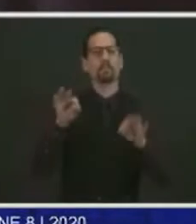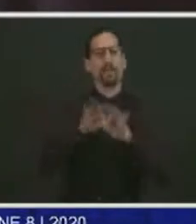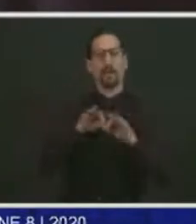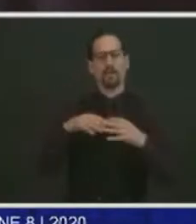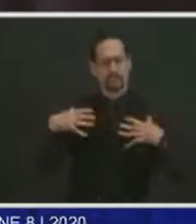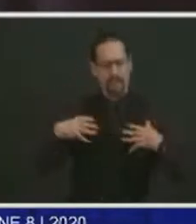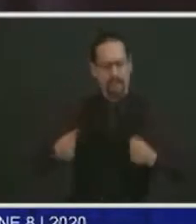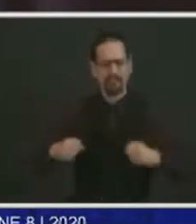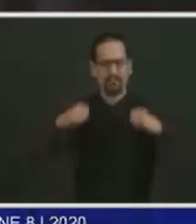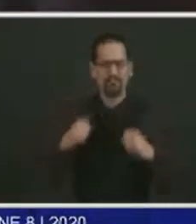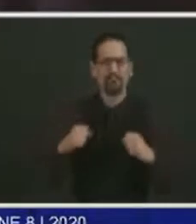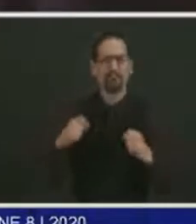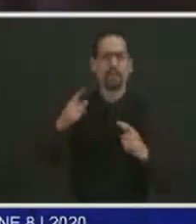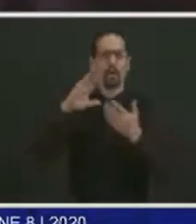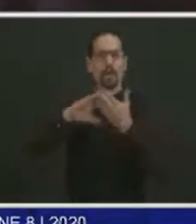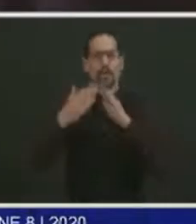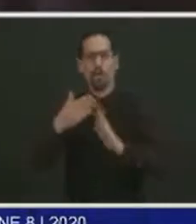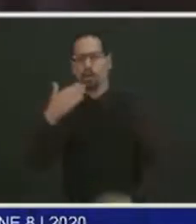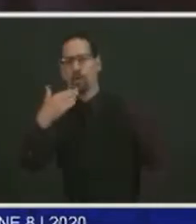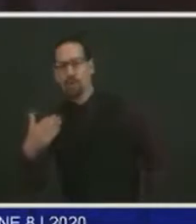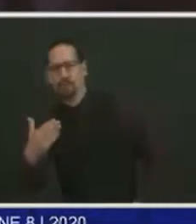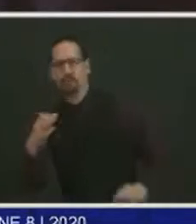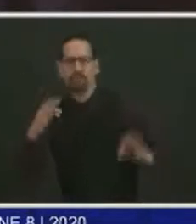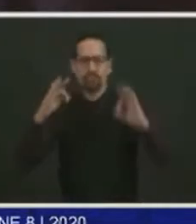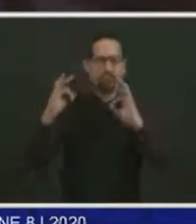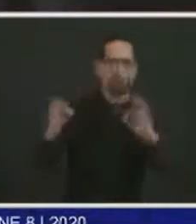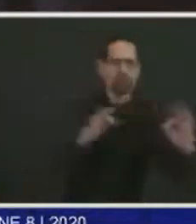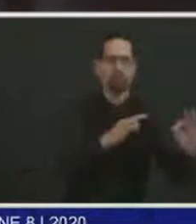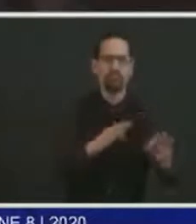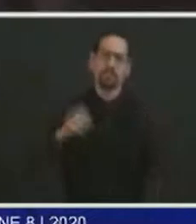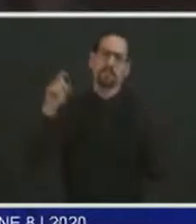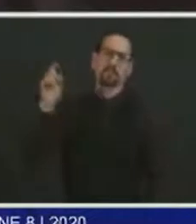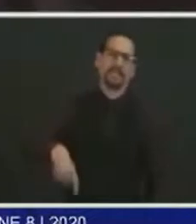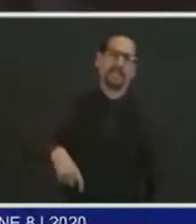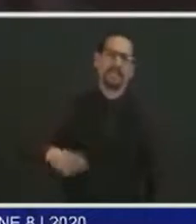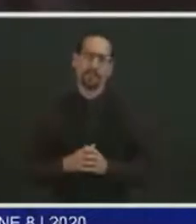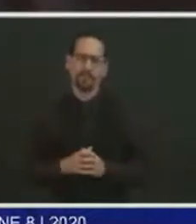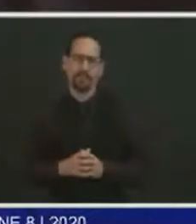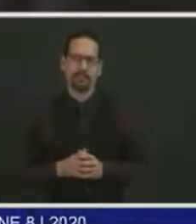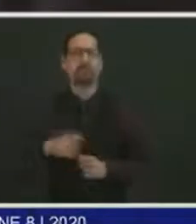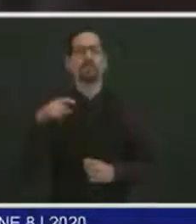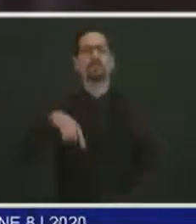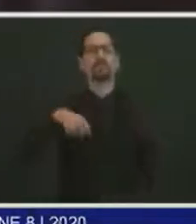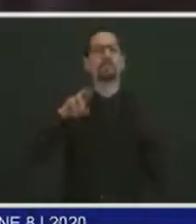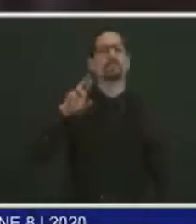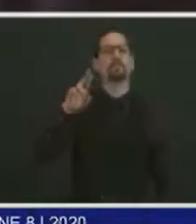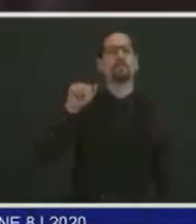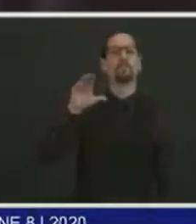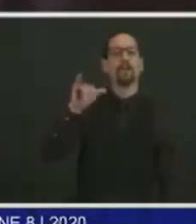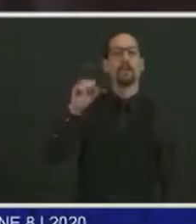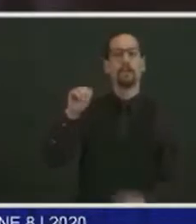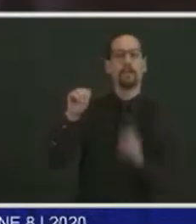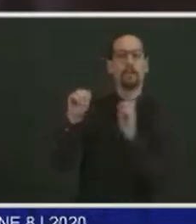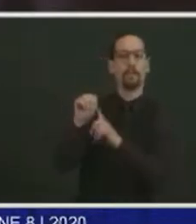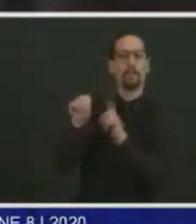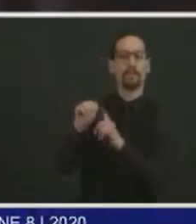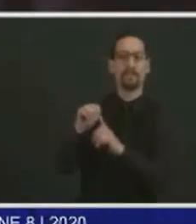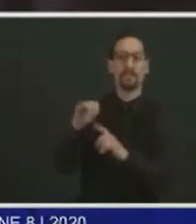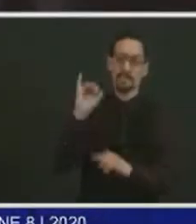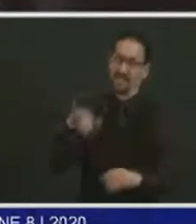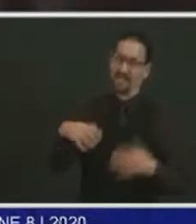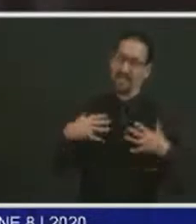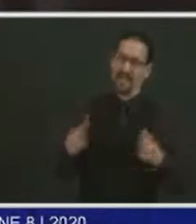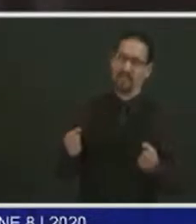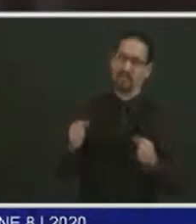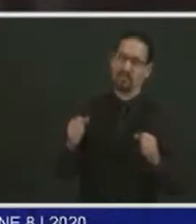Structural racism, for example, is a public health issue because it affects health outcomes at the individual level